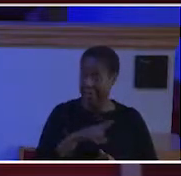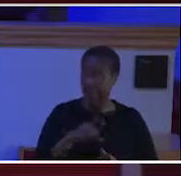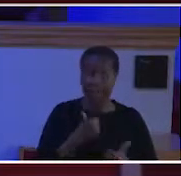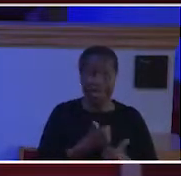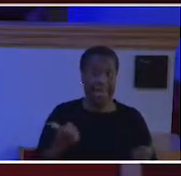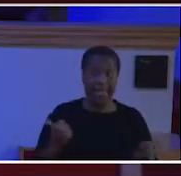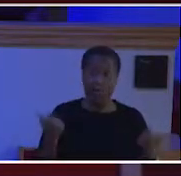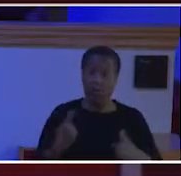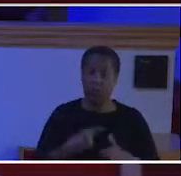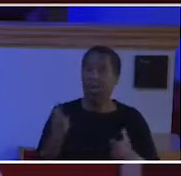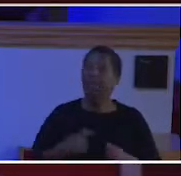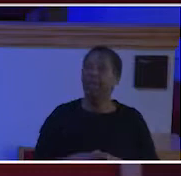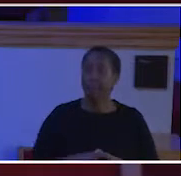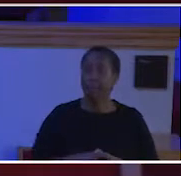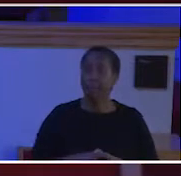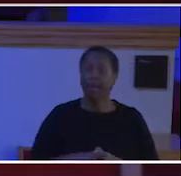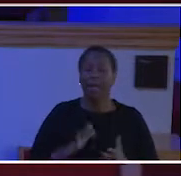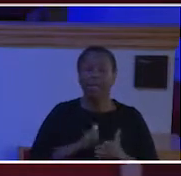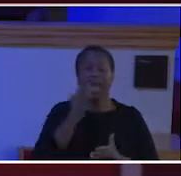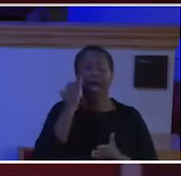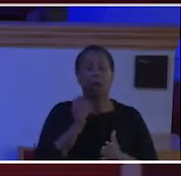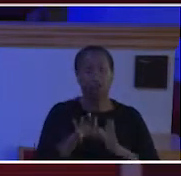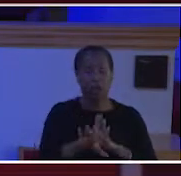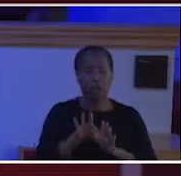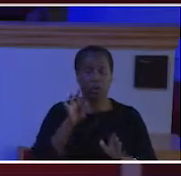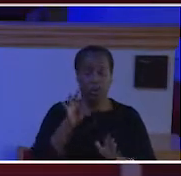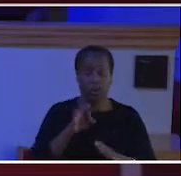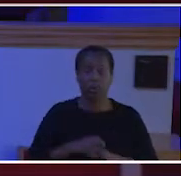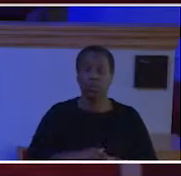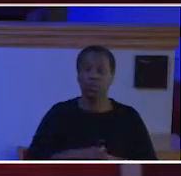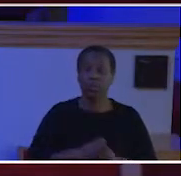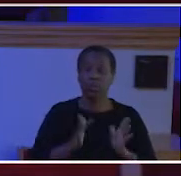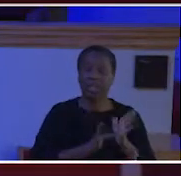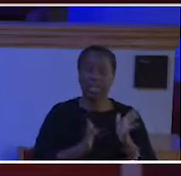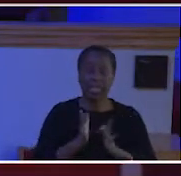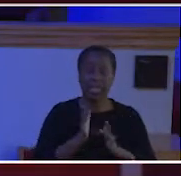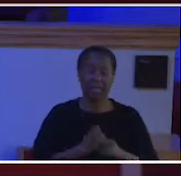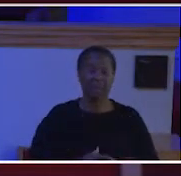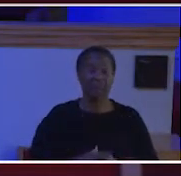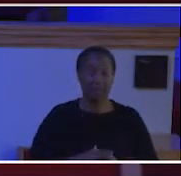today that will choose Jesus,